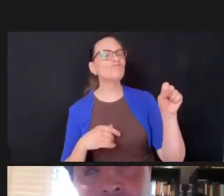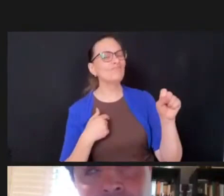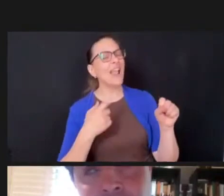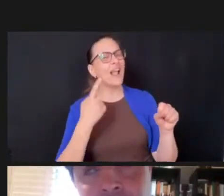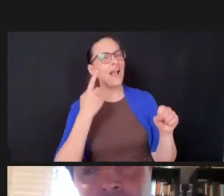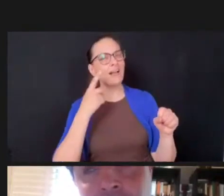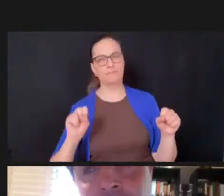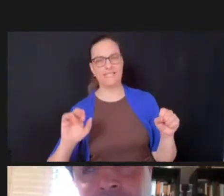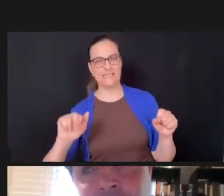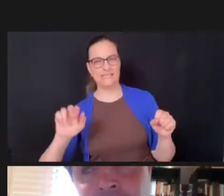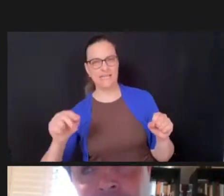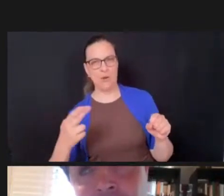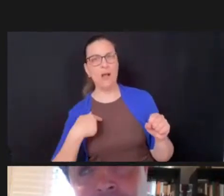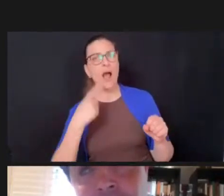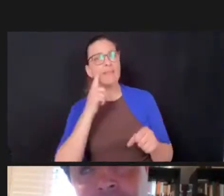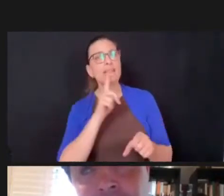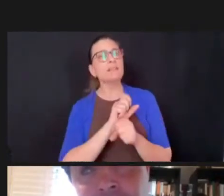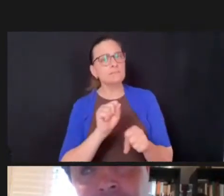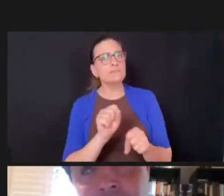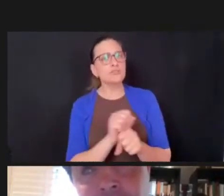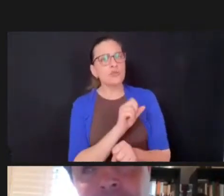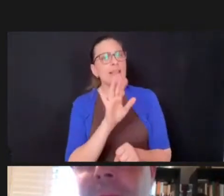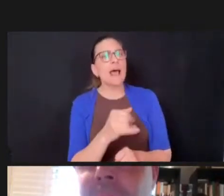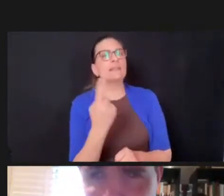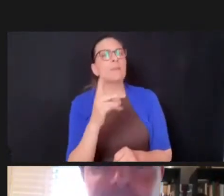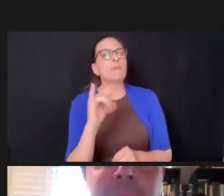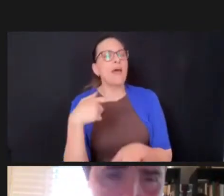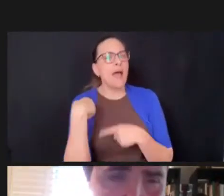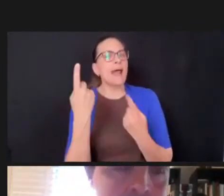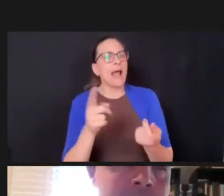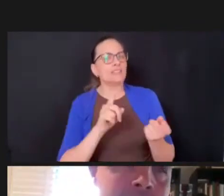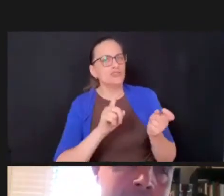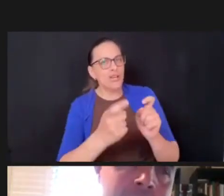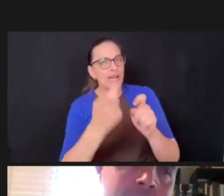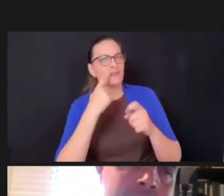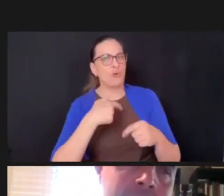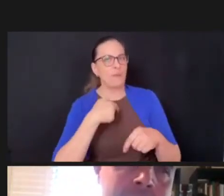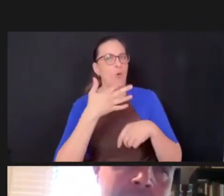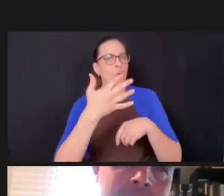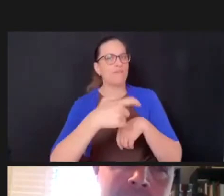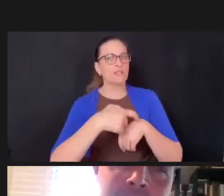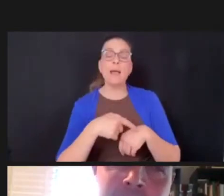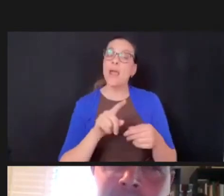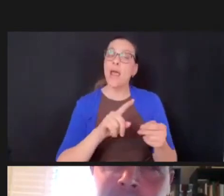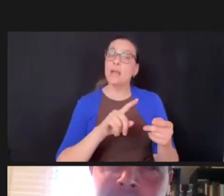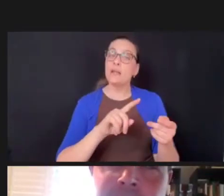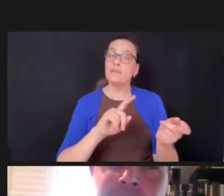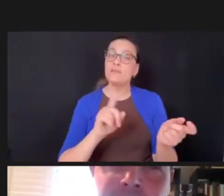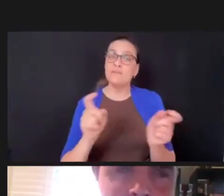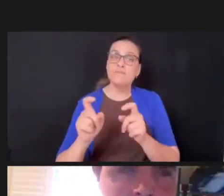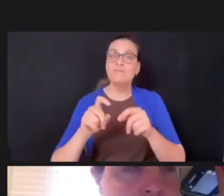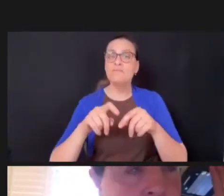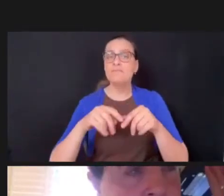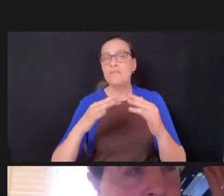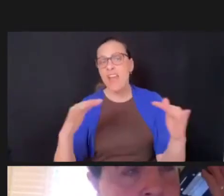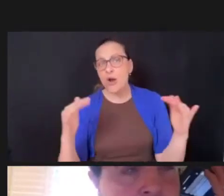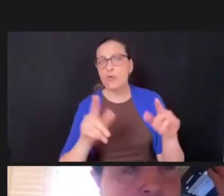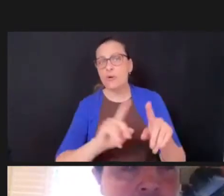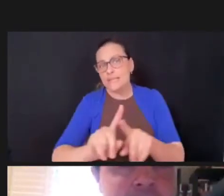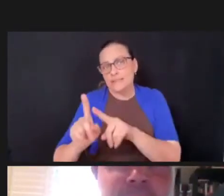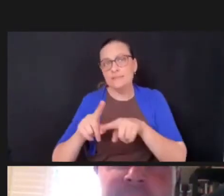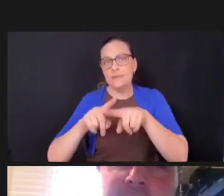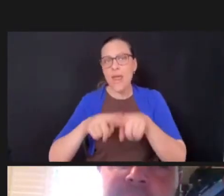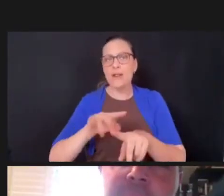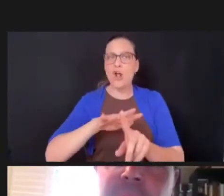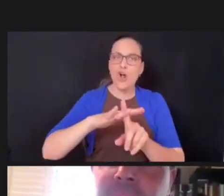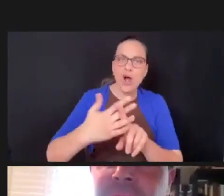over time, and varies a lot by context and by situation. I think some of the most common questions I get from folks